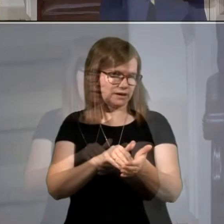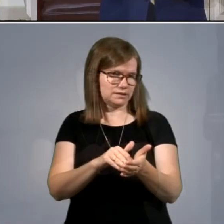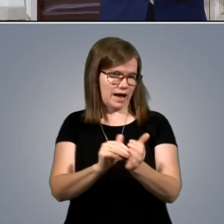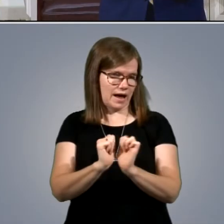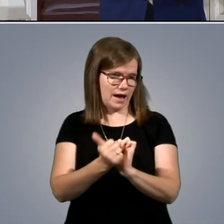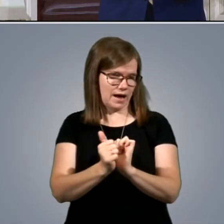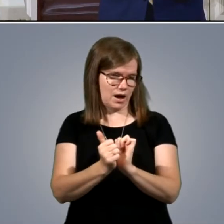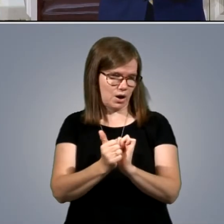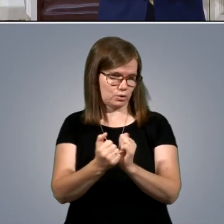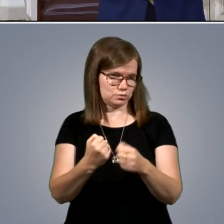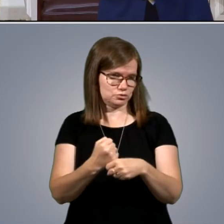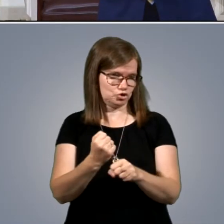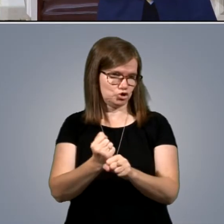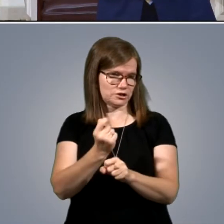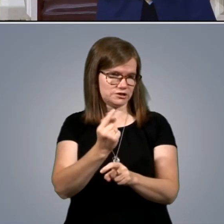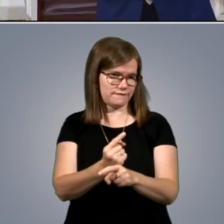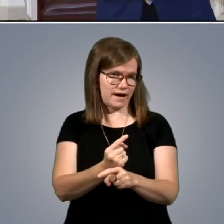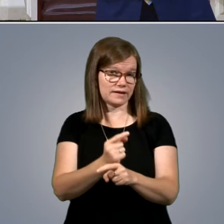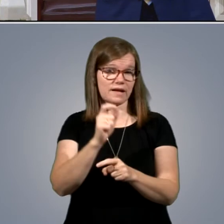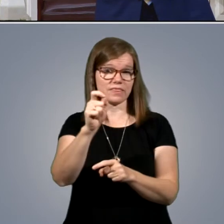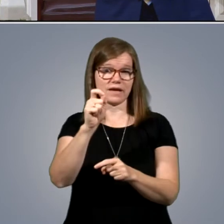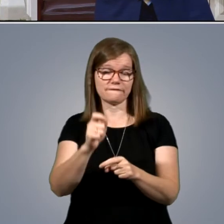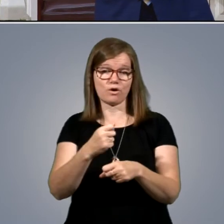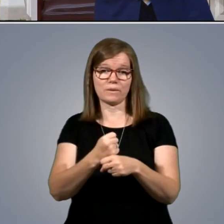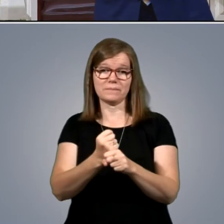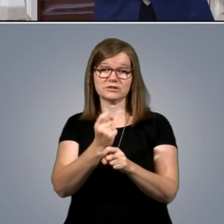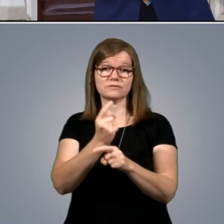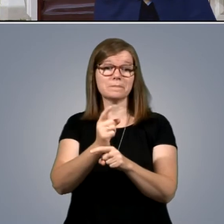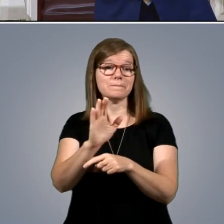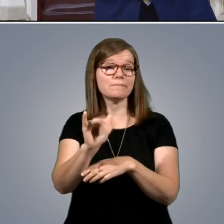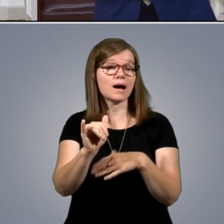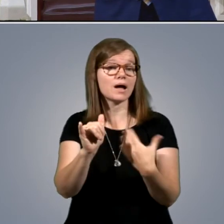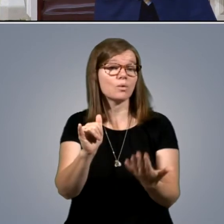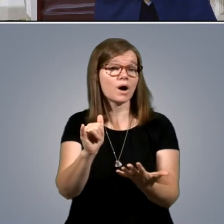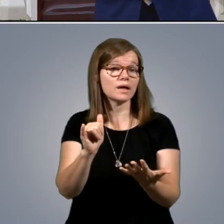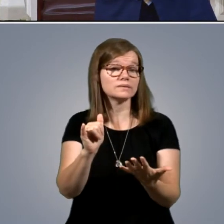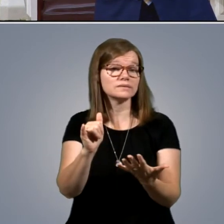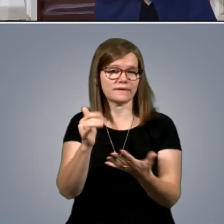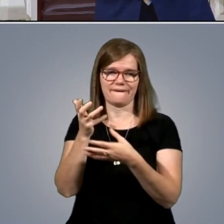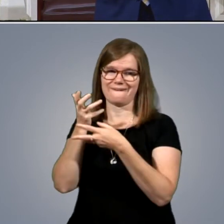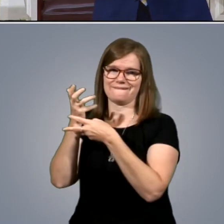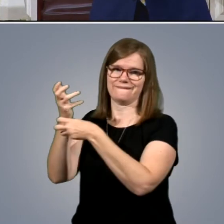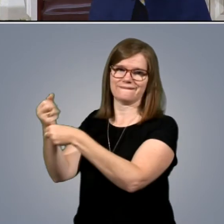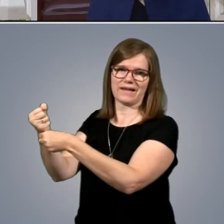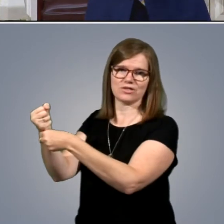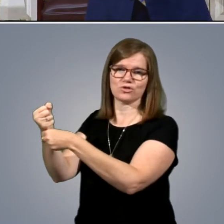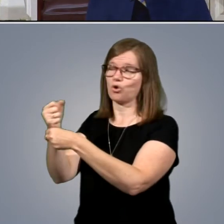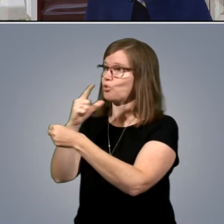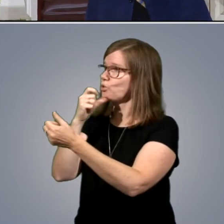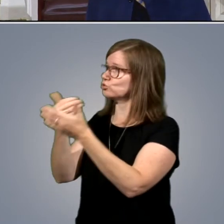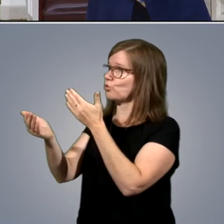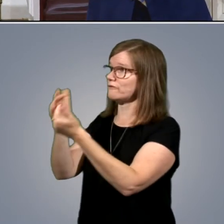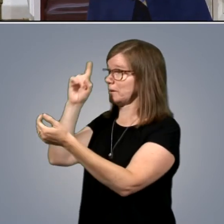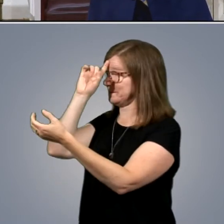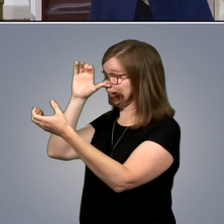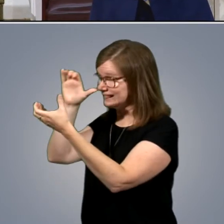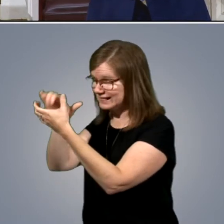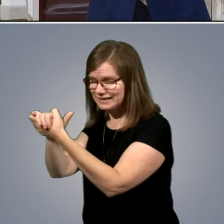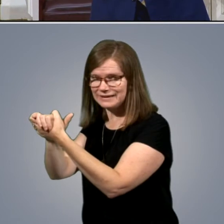that again? Therefore, being justified by what? Faith. Whosoever believeth on him.